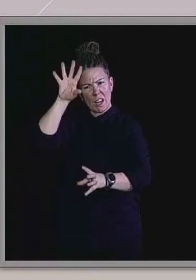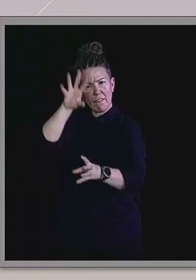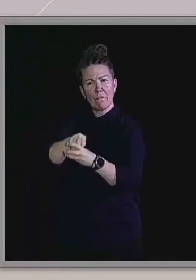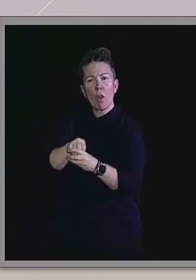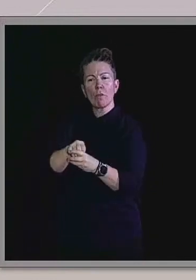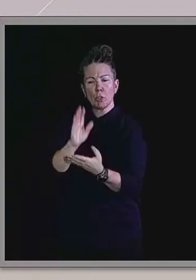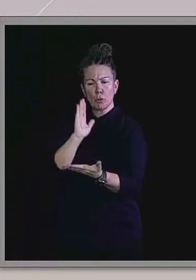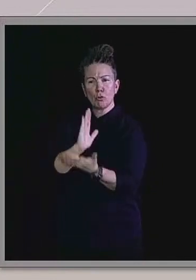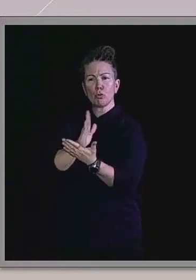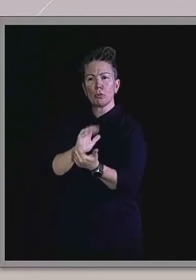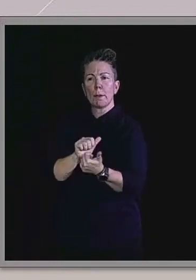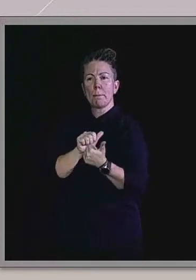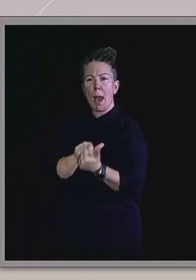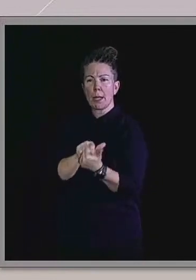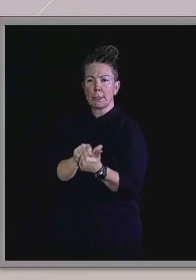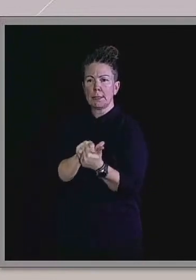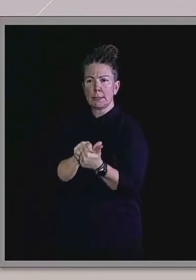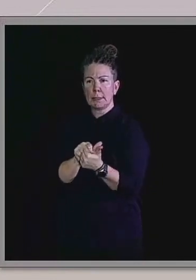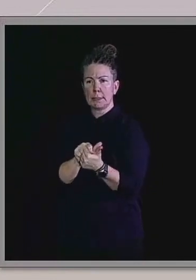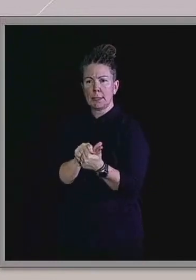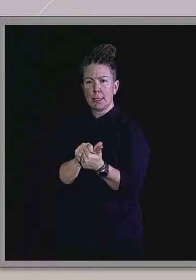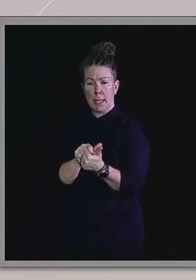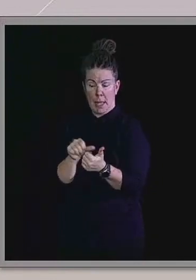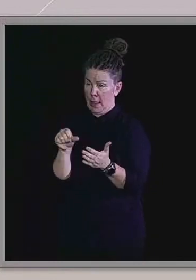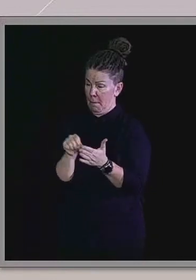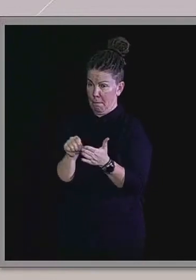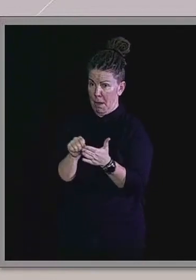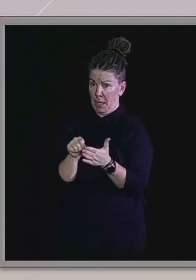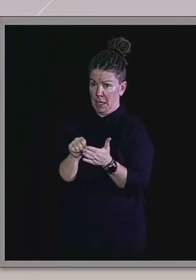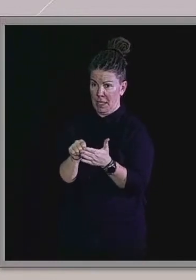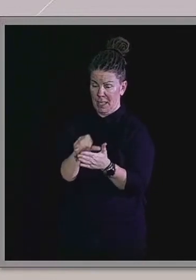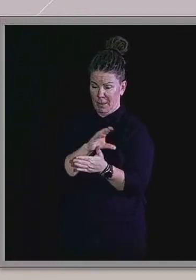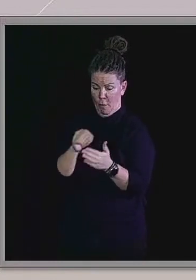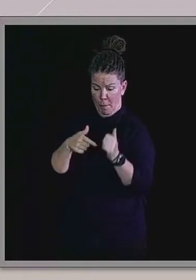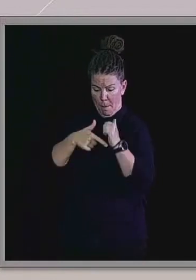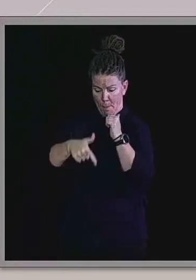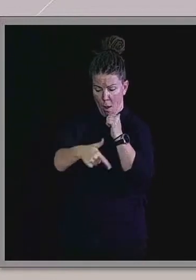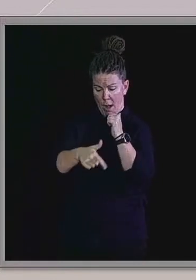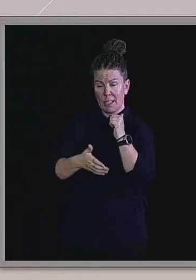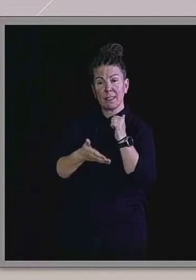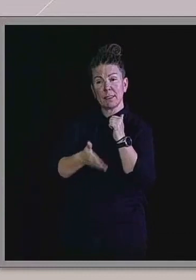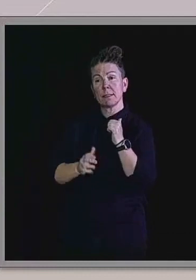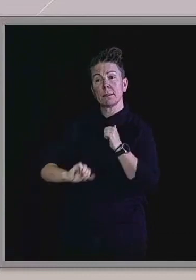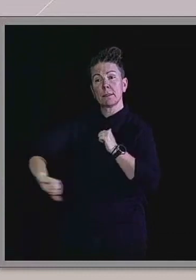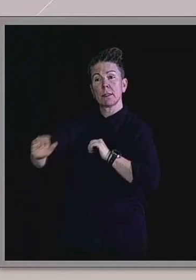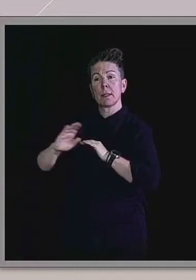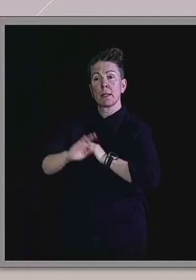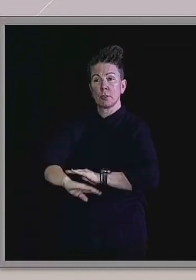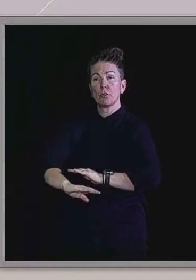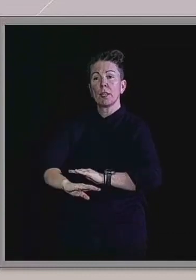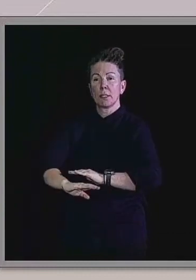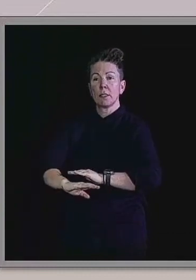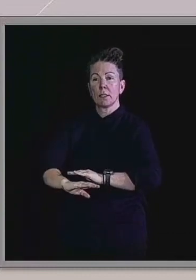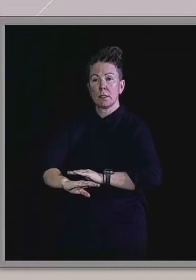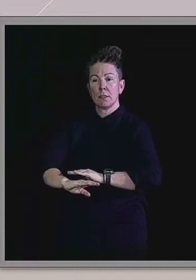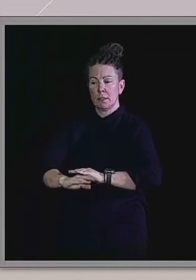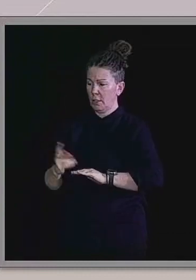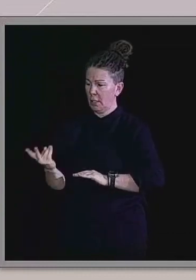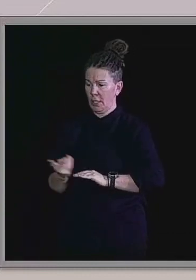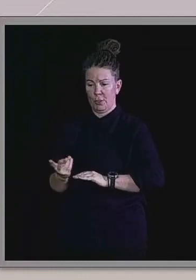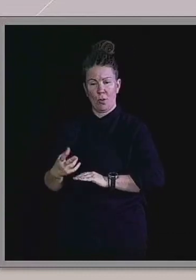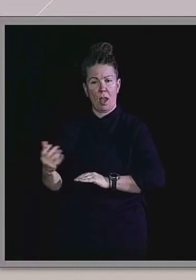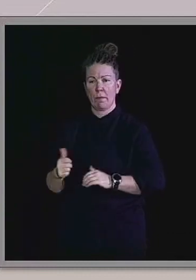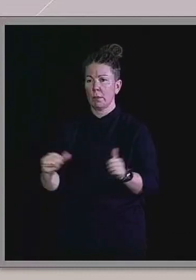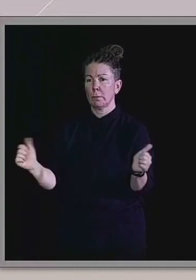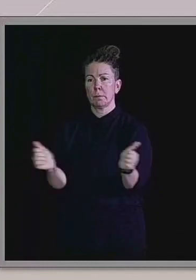real partners, because I mean, the money is coming from mining, and I think it's important that that the two kind of work together,